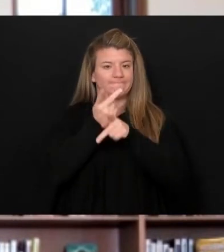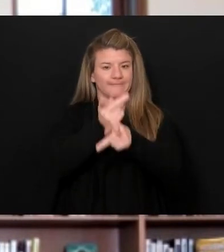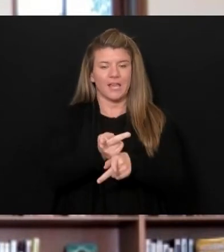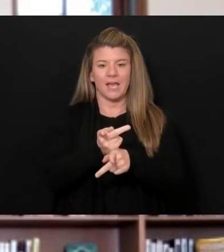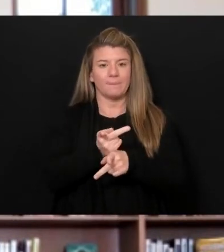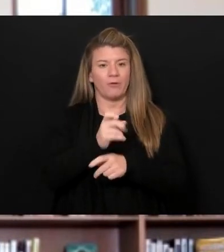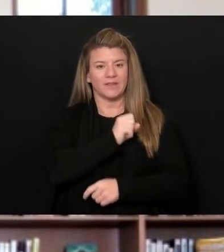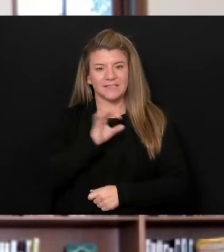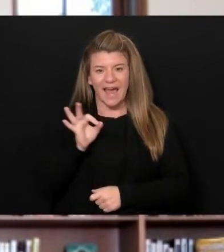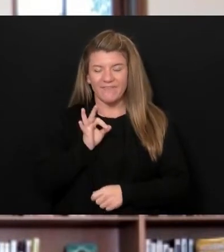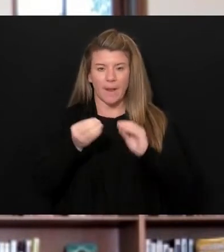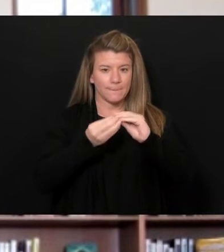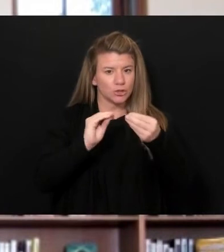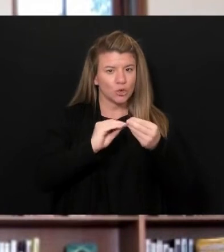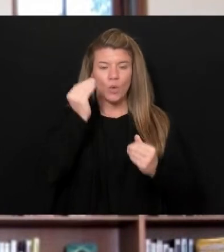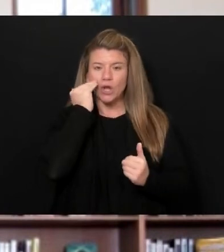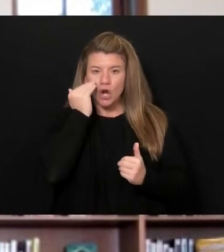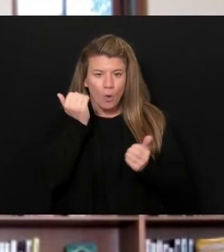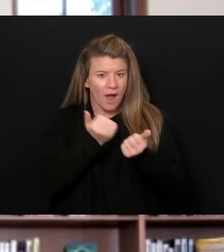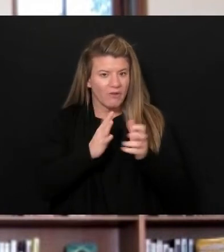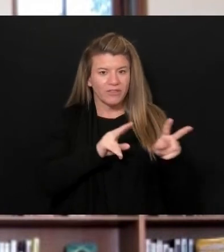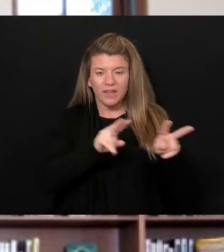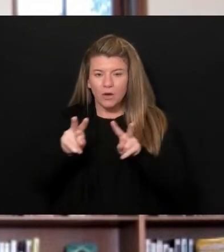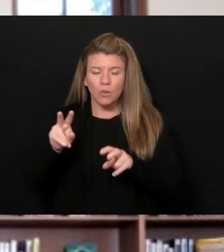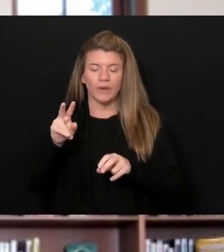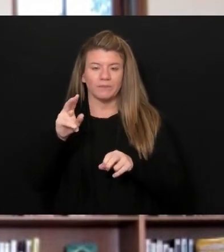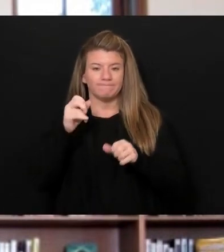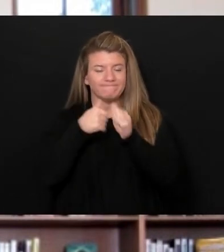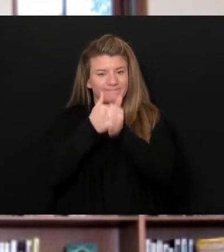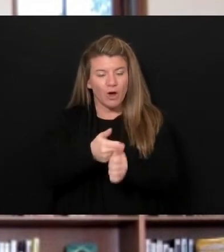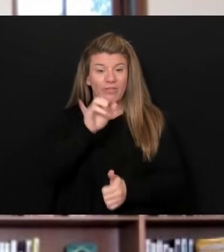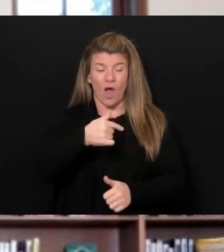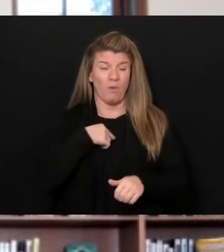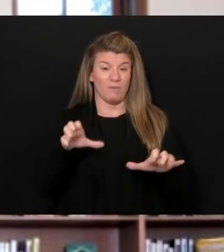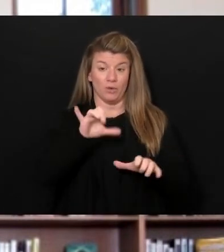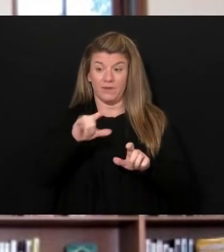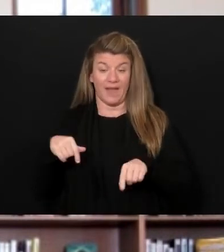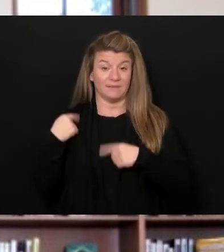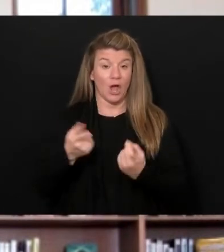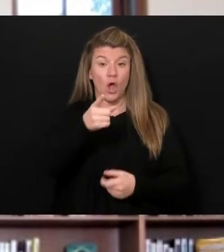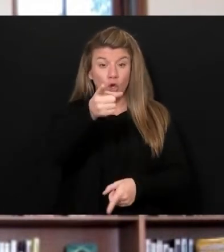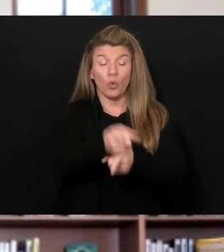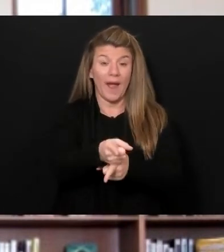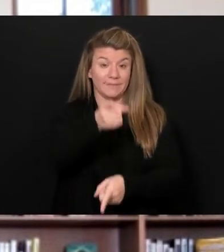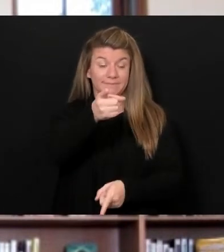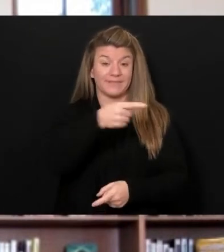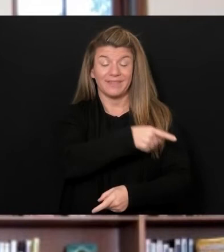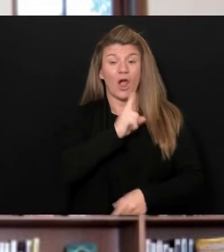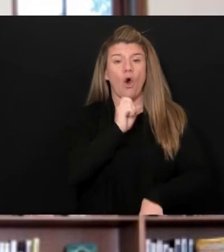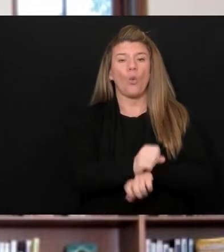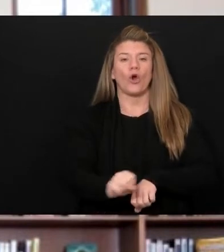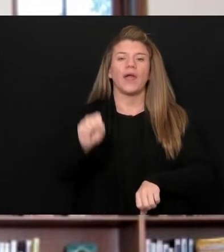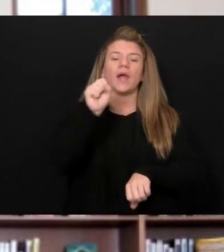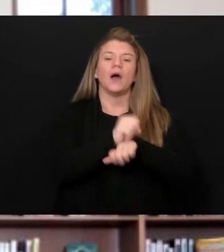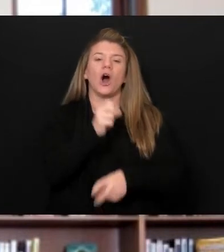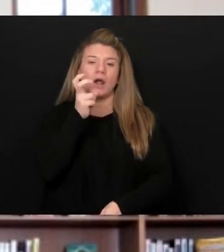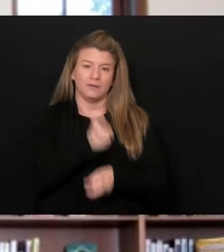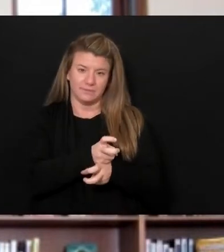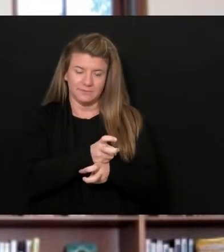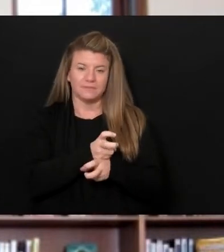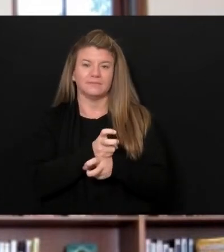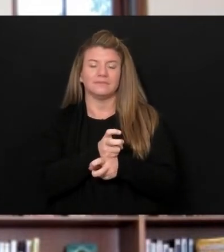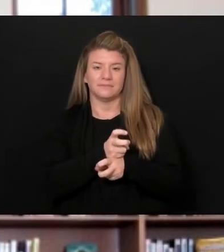staffing ratios and keep an eye on that. So we have been doing that. You're right. They are working very hard